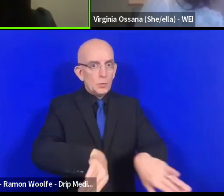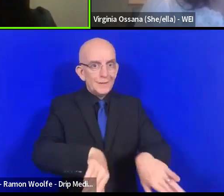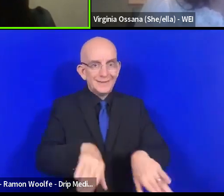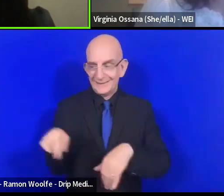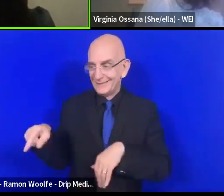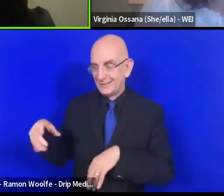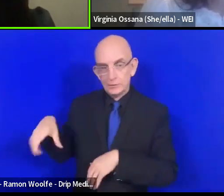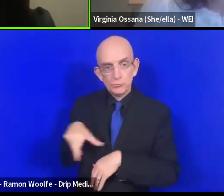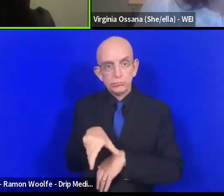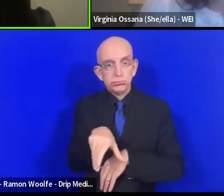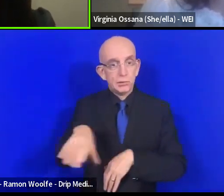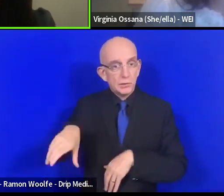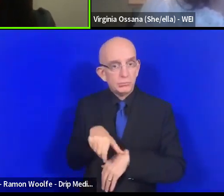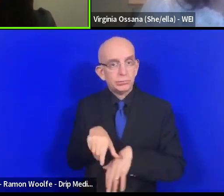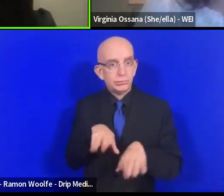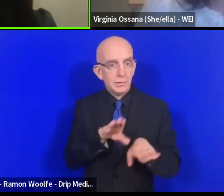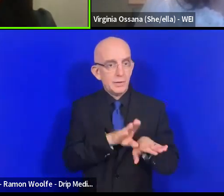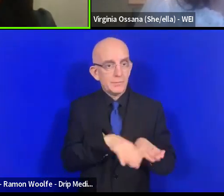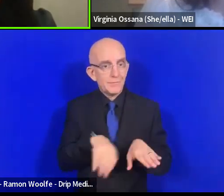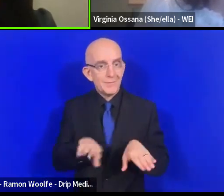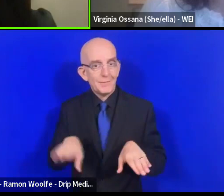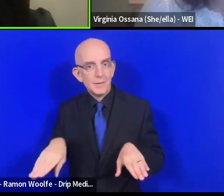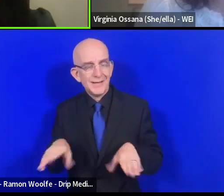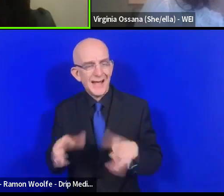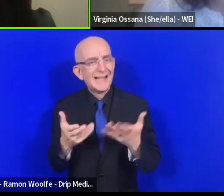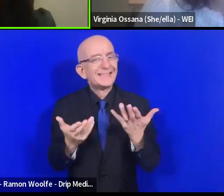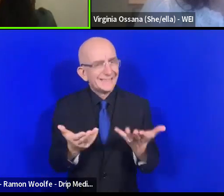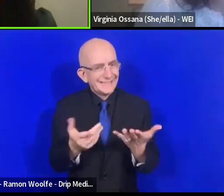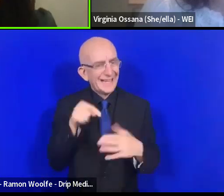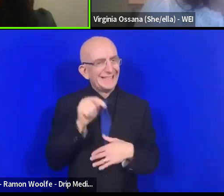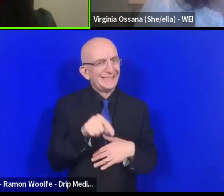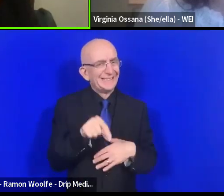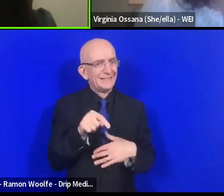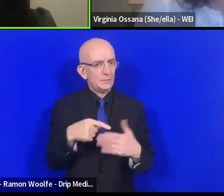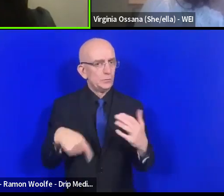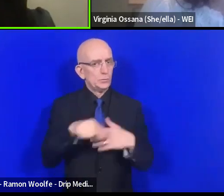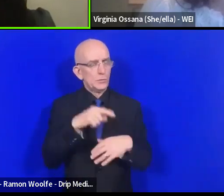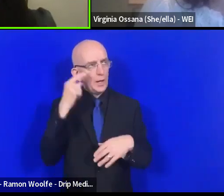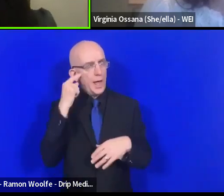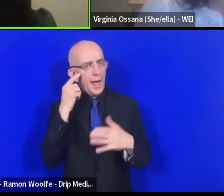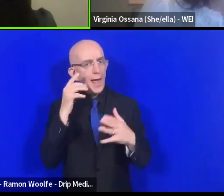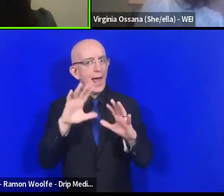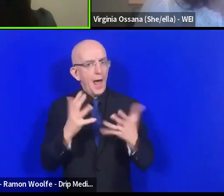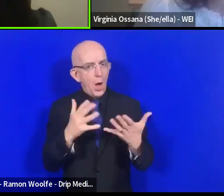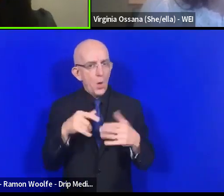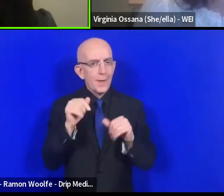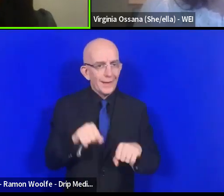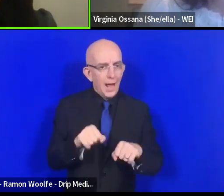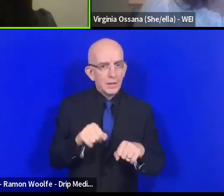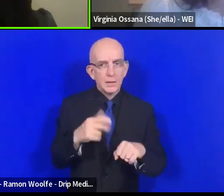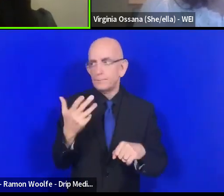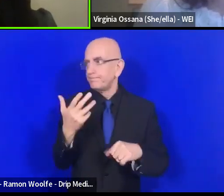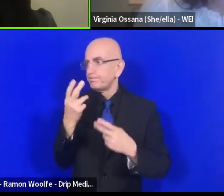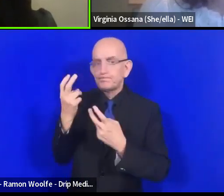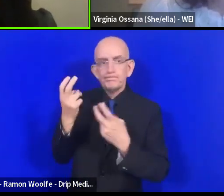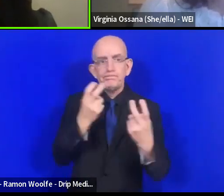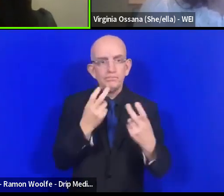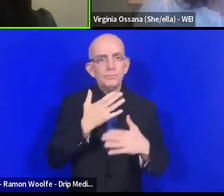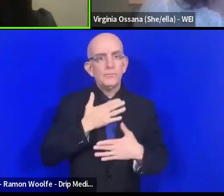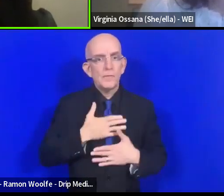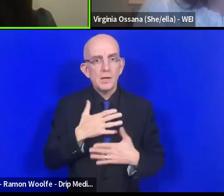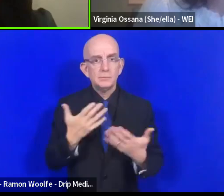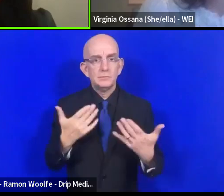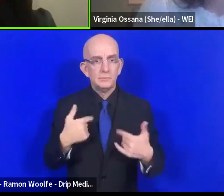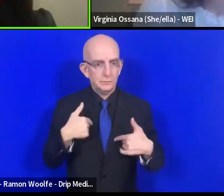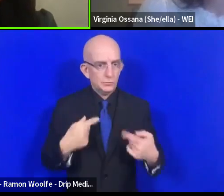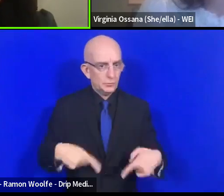predetermining some places where folks could go get a wheelchair or could have a wheelchair delivered to them. That was something we were doing